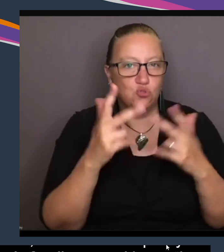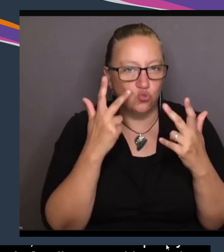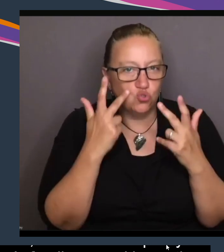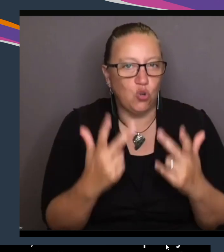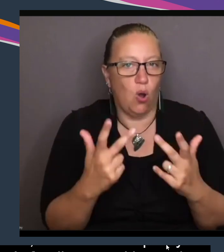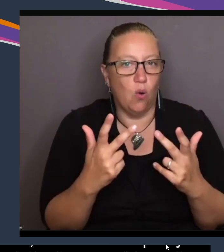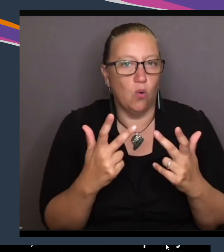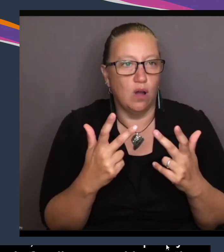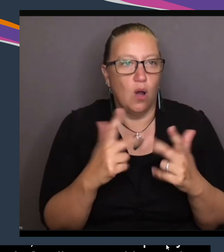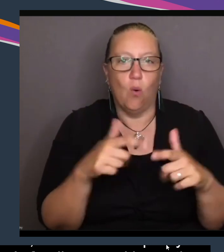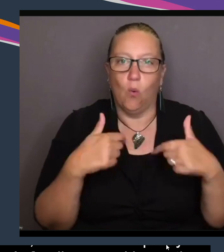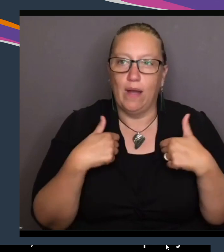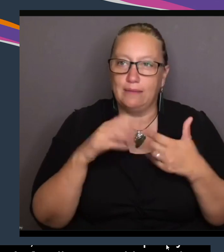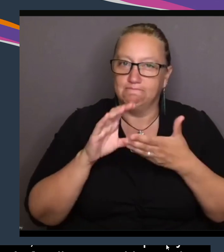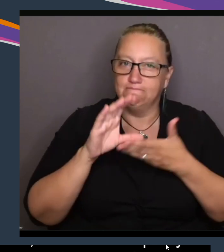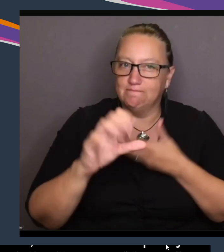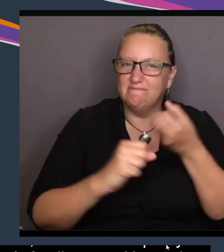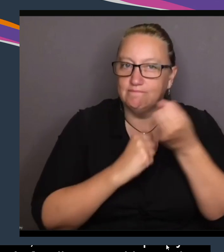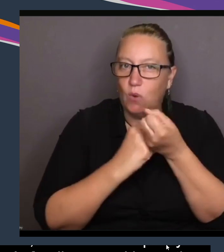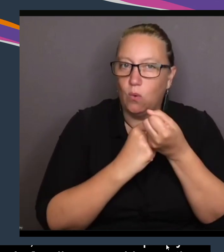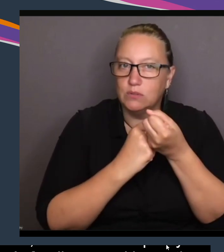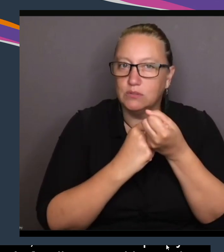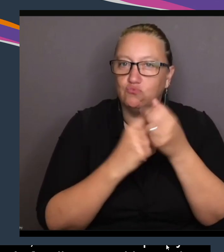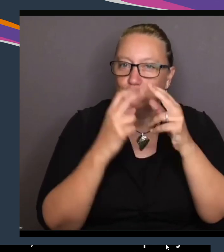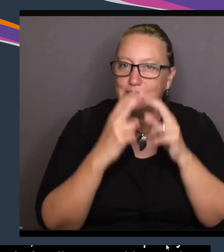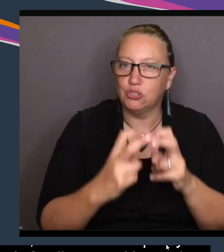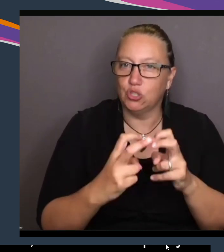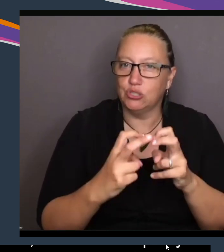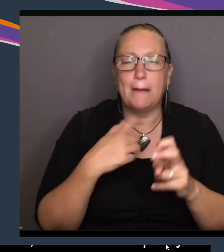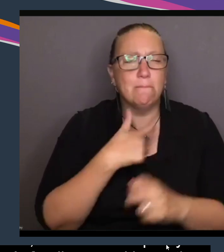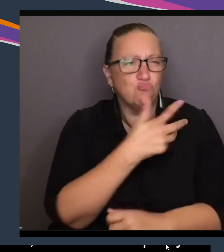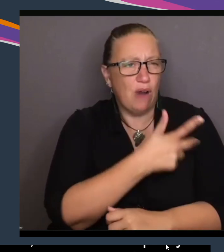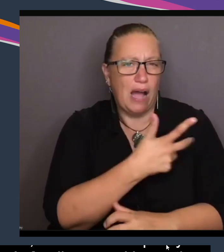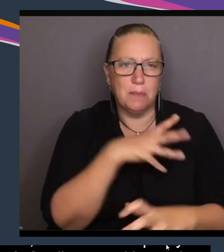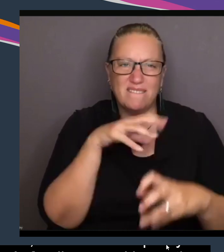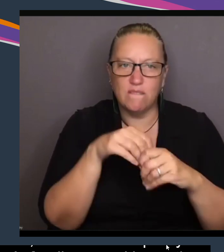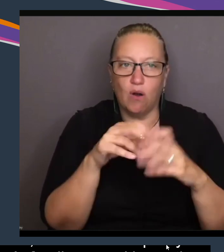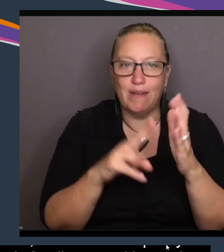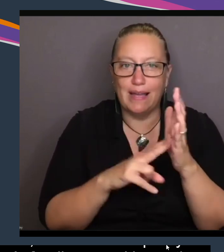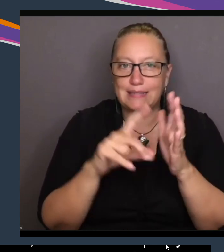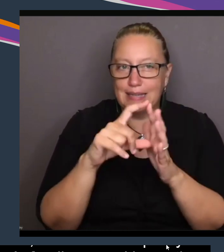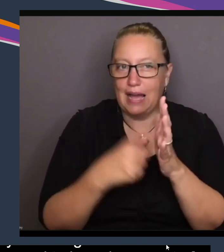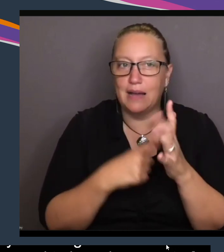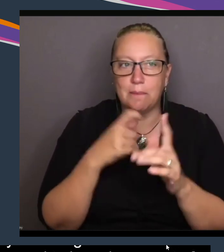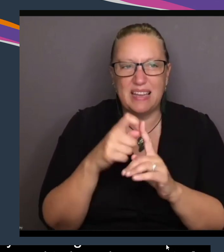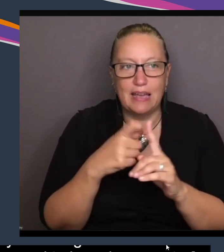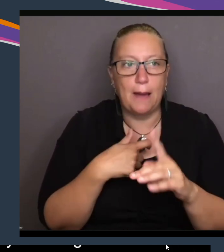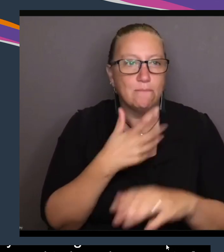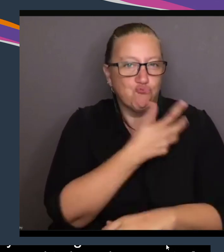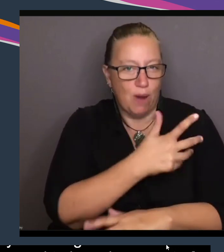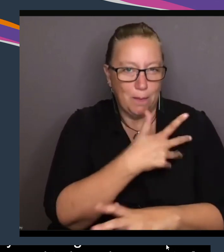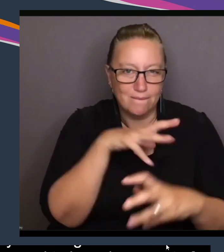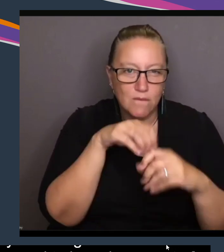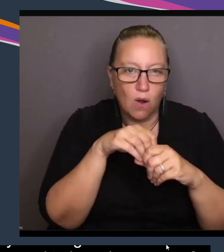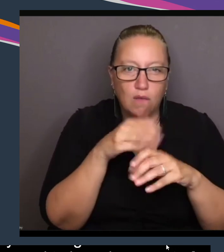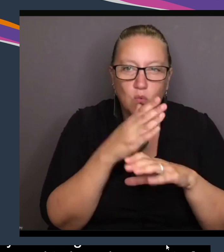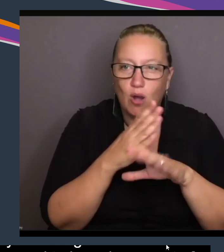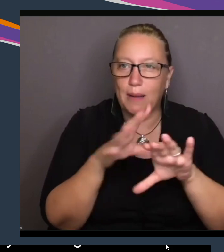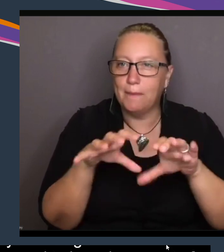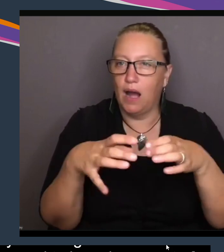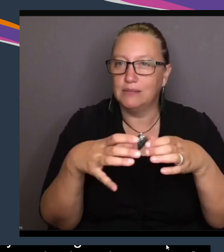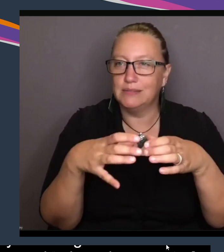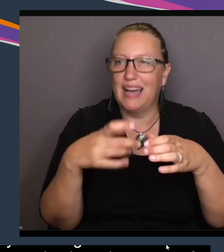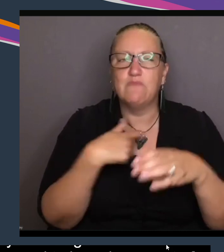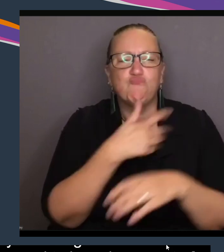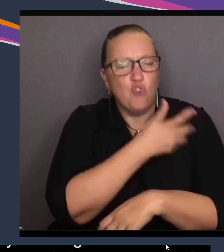NDRP and the working party that imagined this organisation, and I'm proud to see how it is now funding research